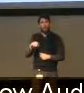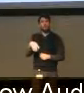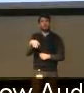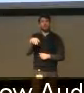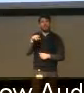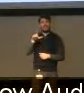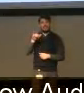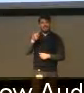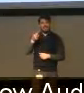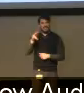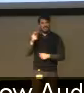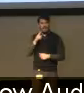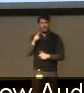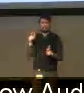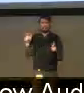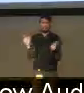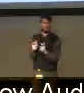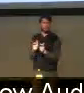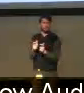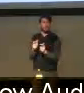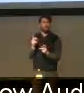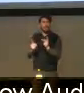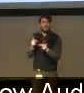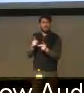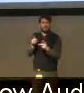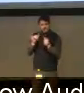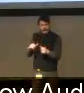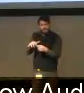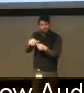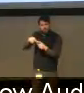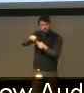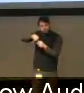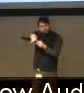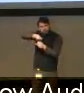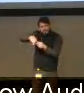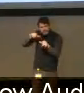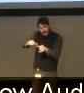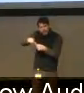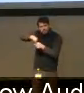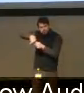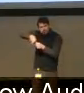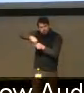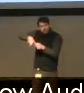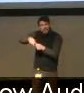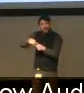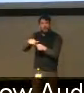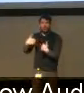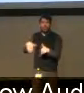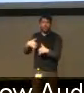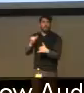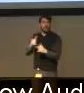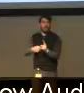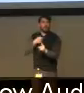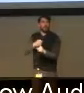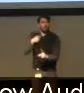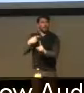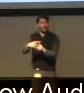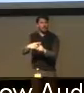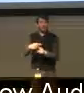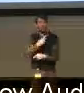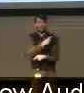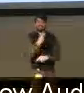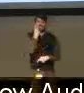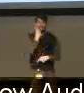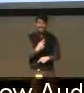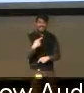mobility across the nation when you look at this on county by county data. And I think that really supports this, what has been contributing